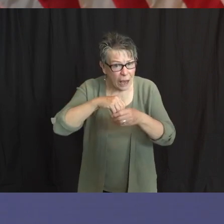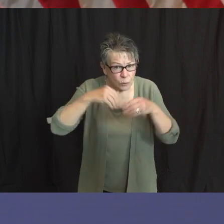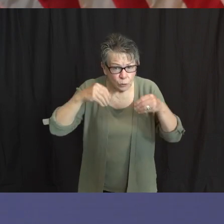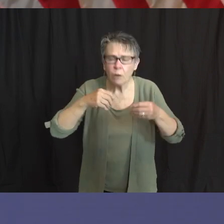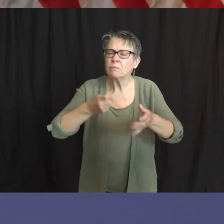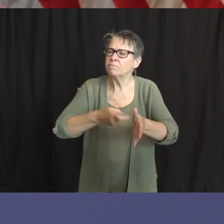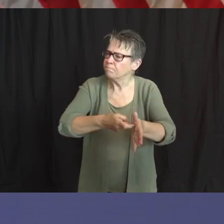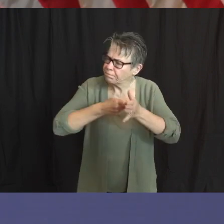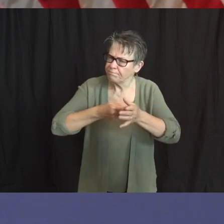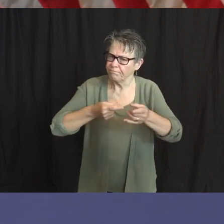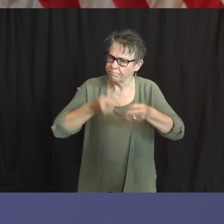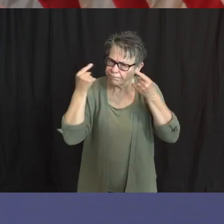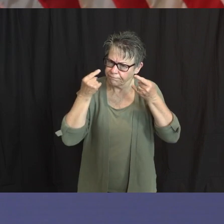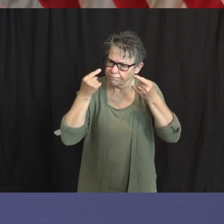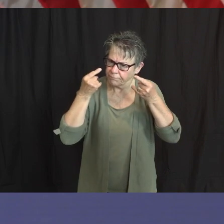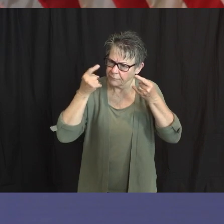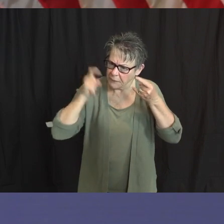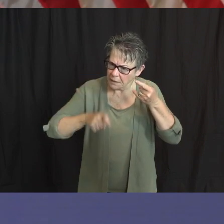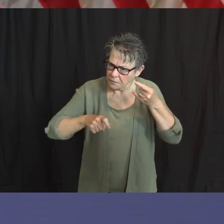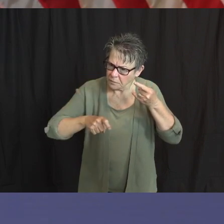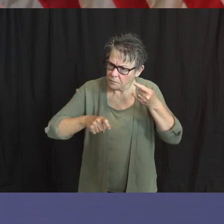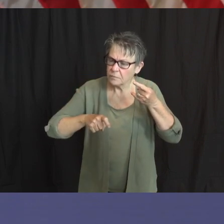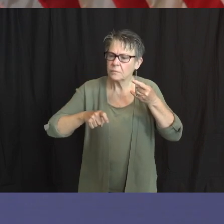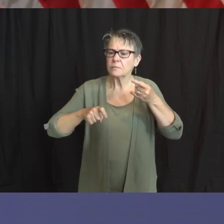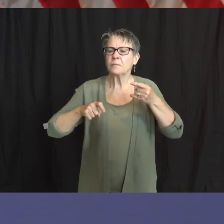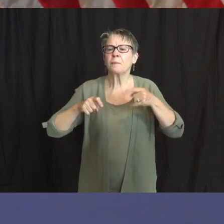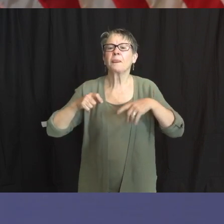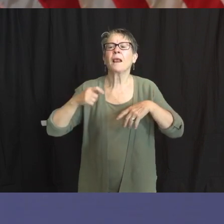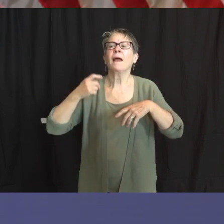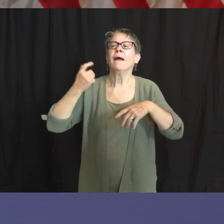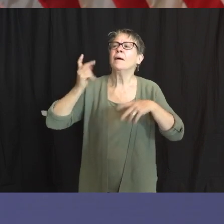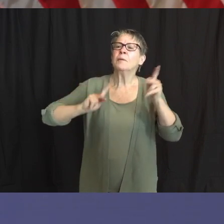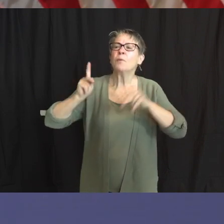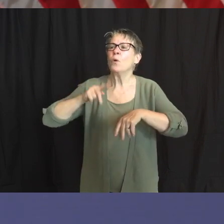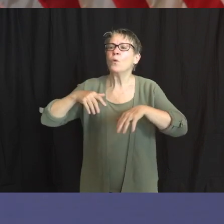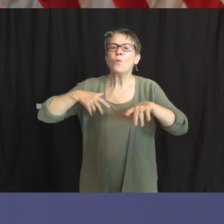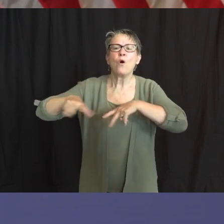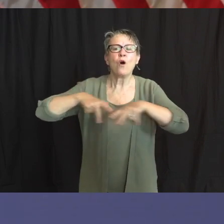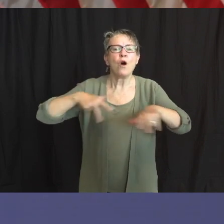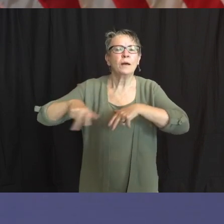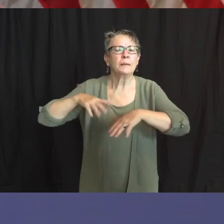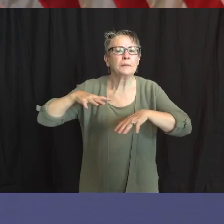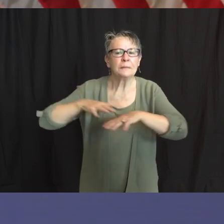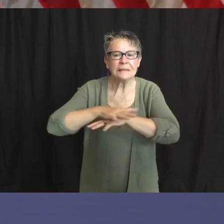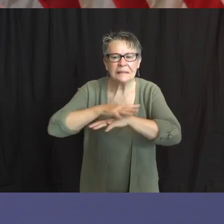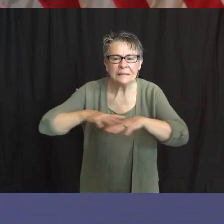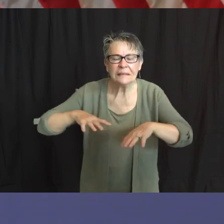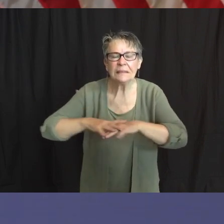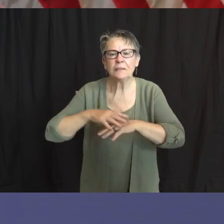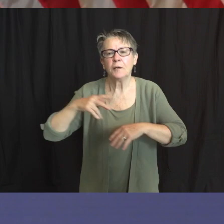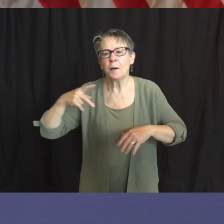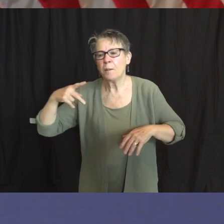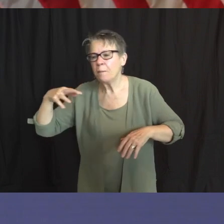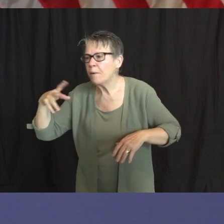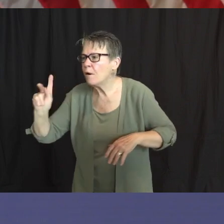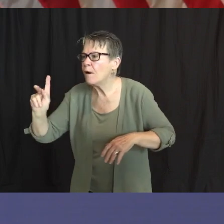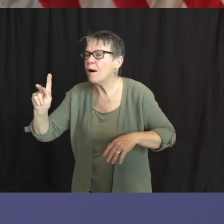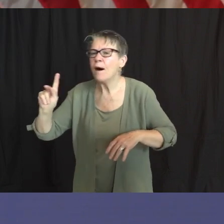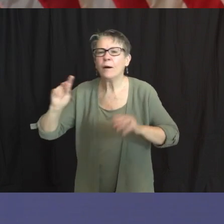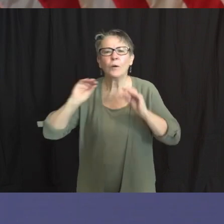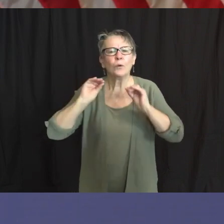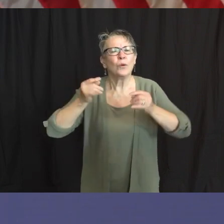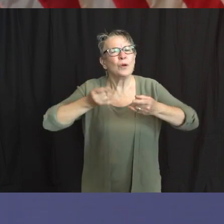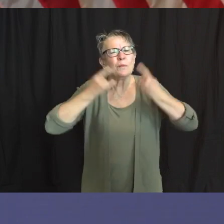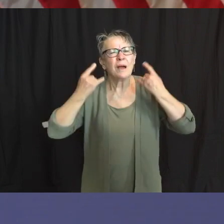about at the beach or on the boardwalk or in a park. And that for us, fair to say, really hard